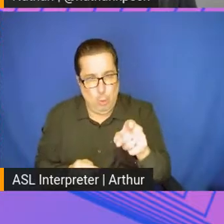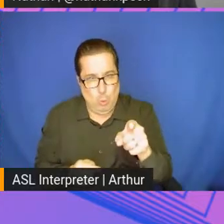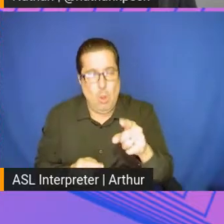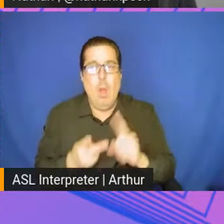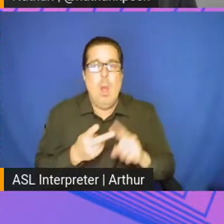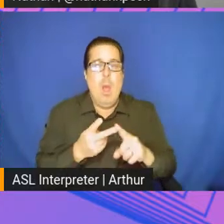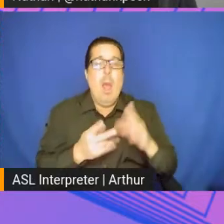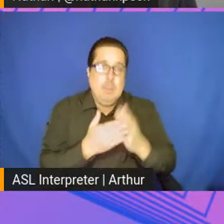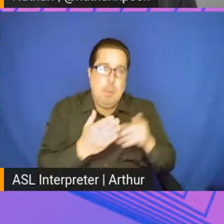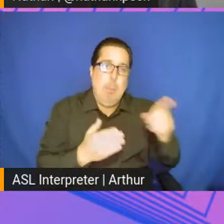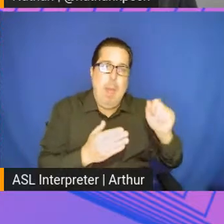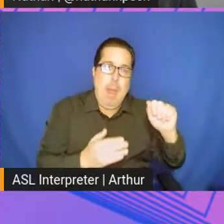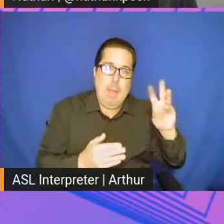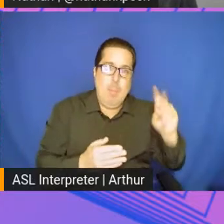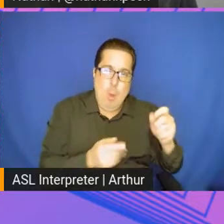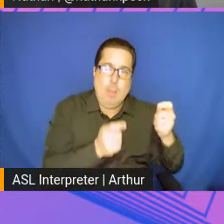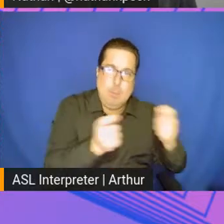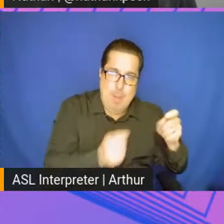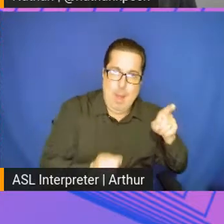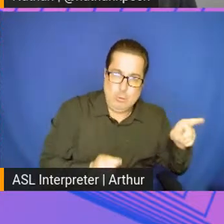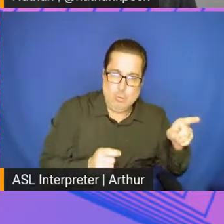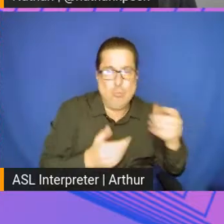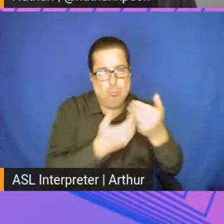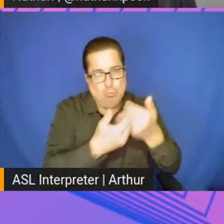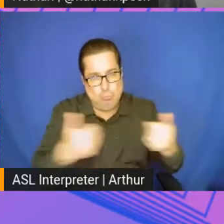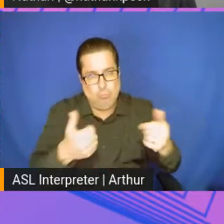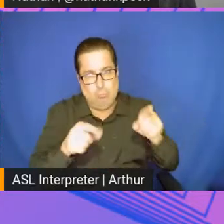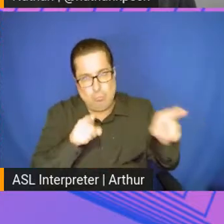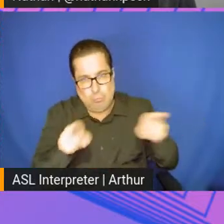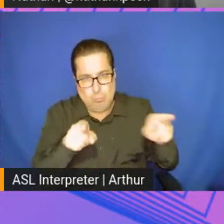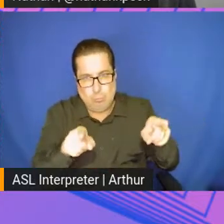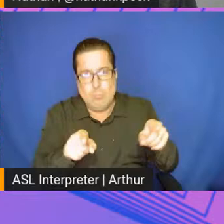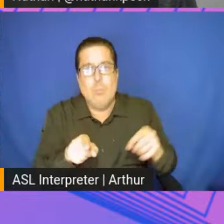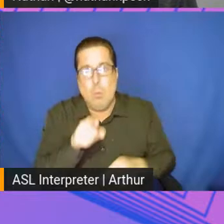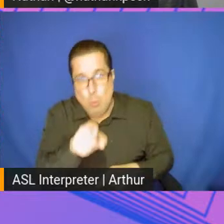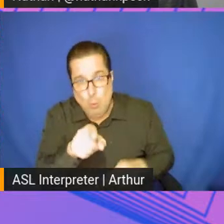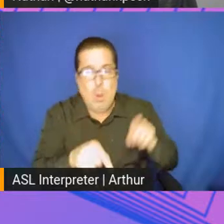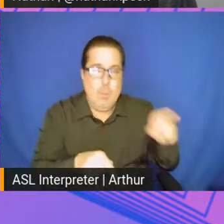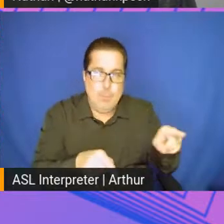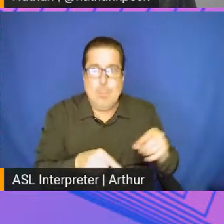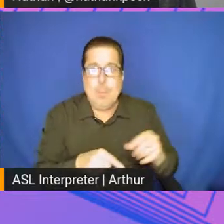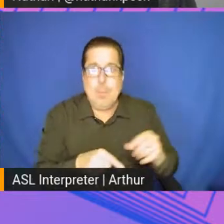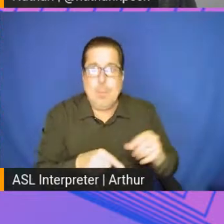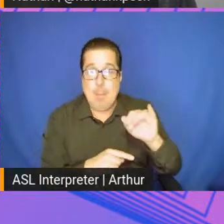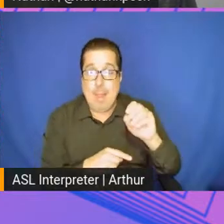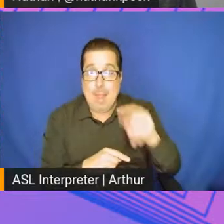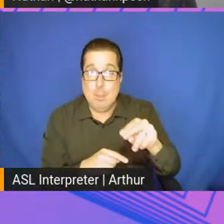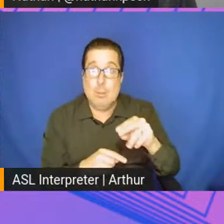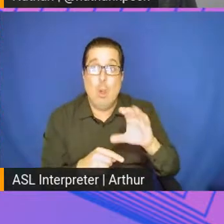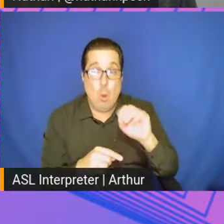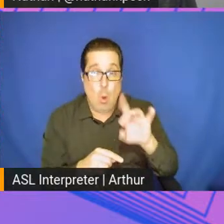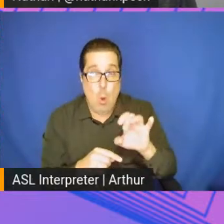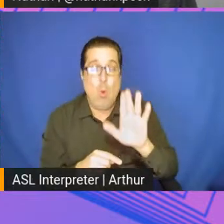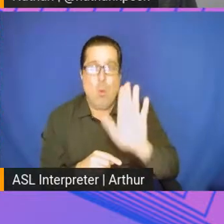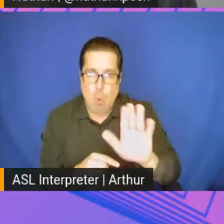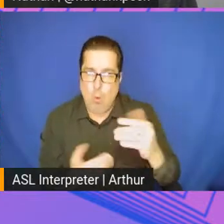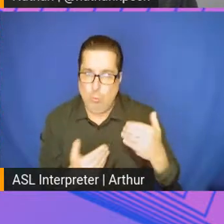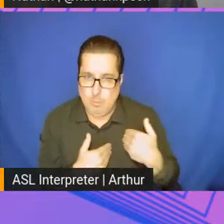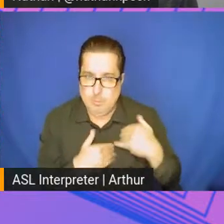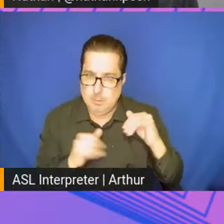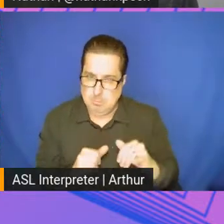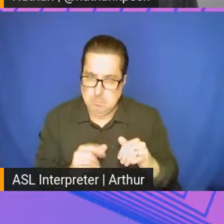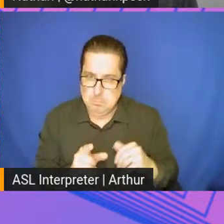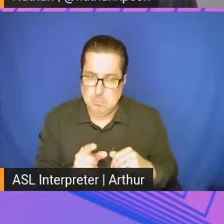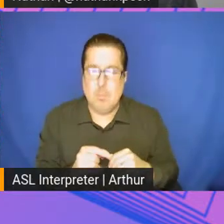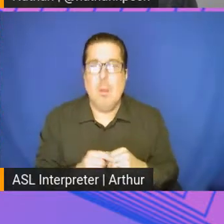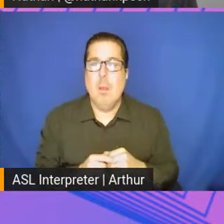AWS. The client code, once again, is still your responsibility. Application code, still your responsibility. This time, though,